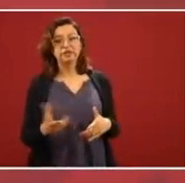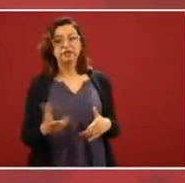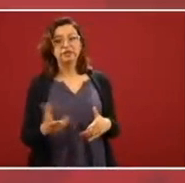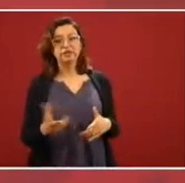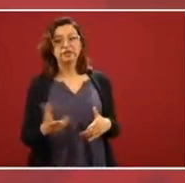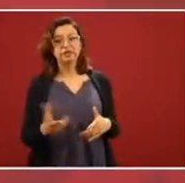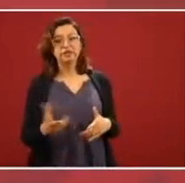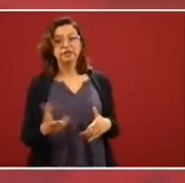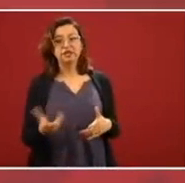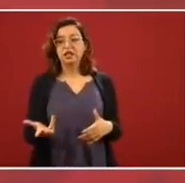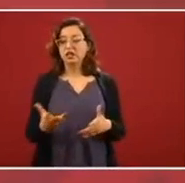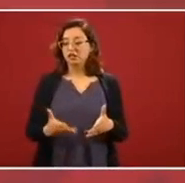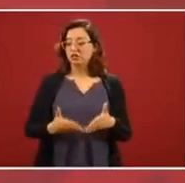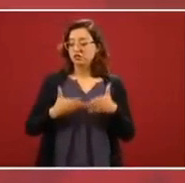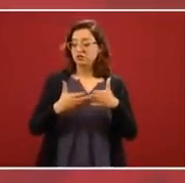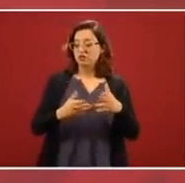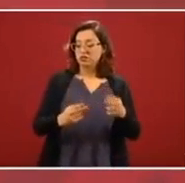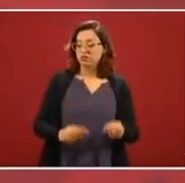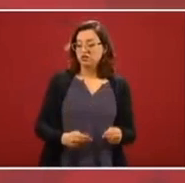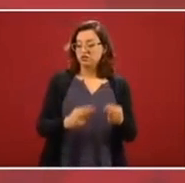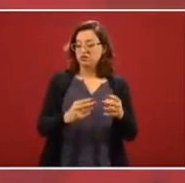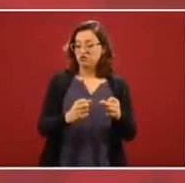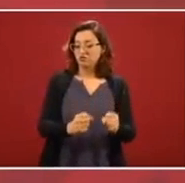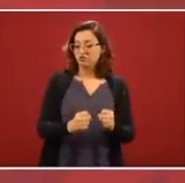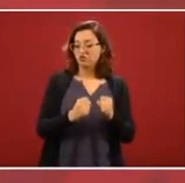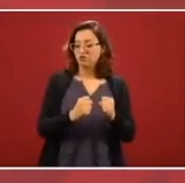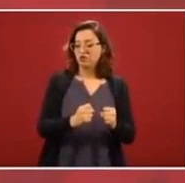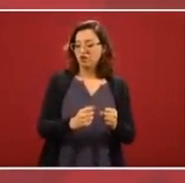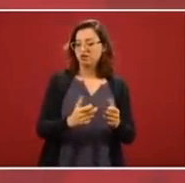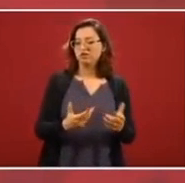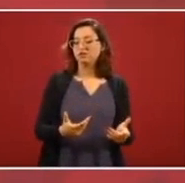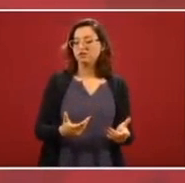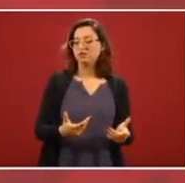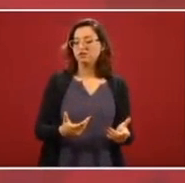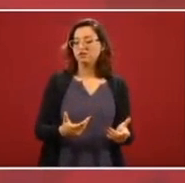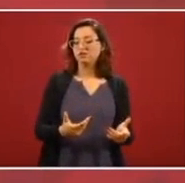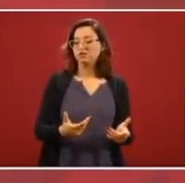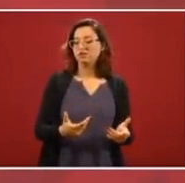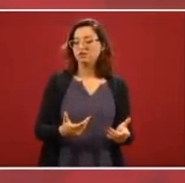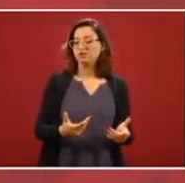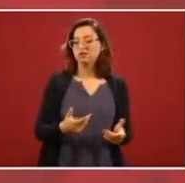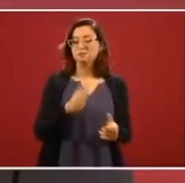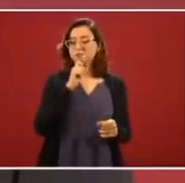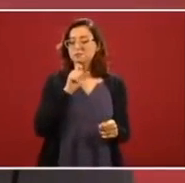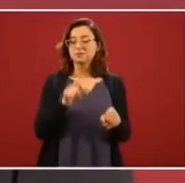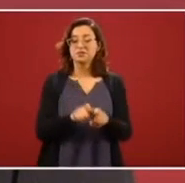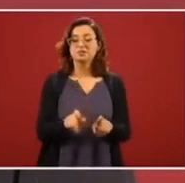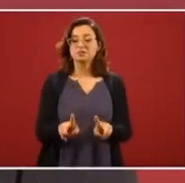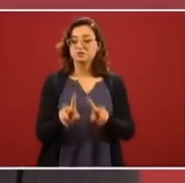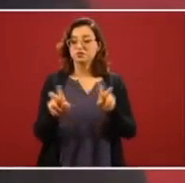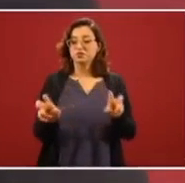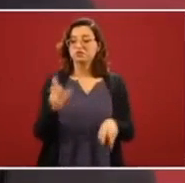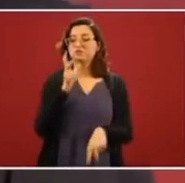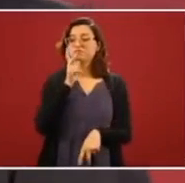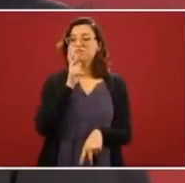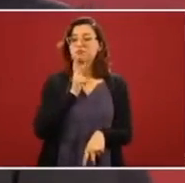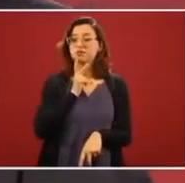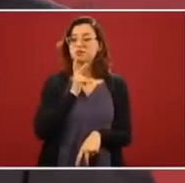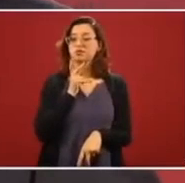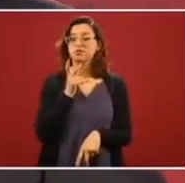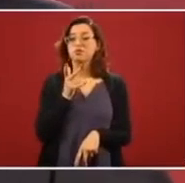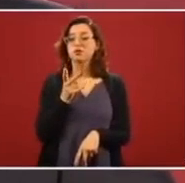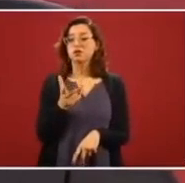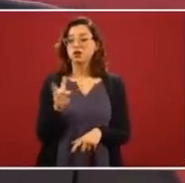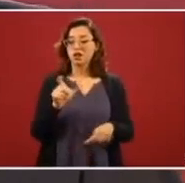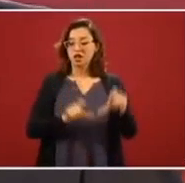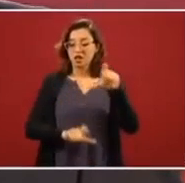Es that was strong. como la petroquímica, It's like petrochemicals que también